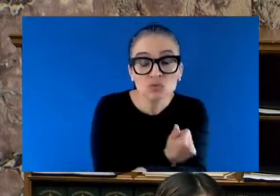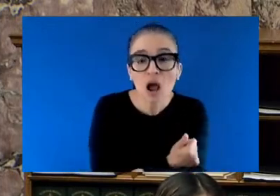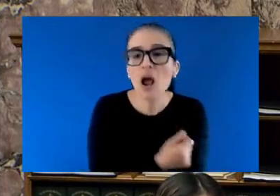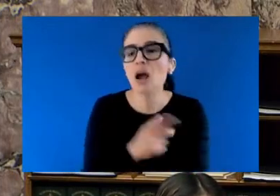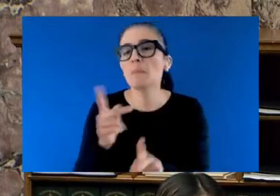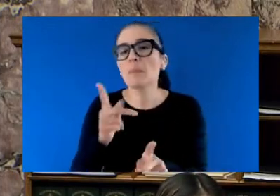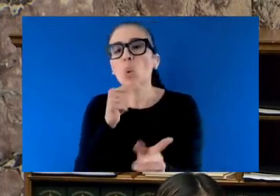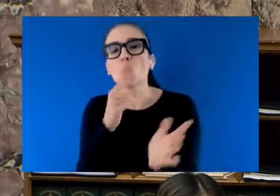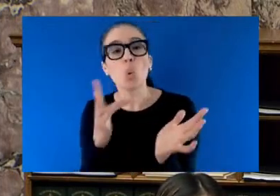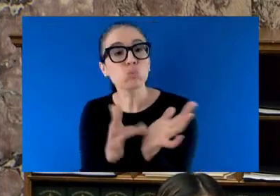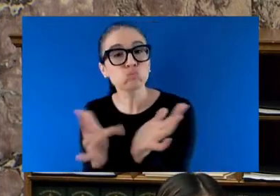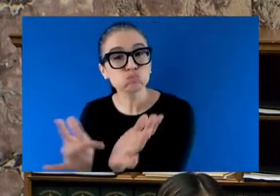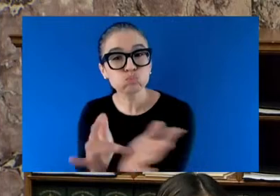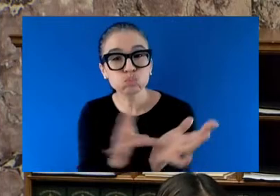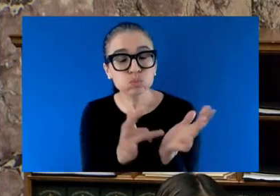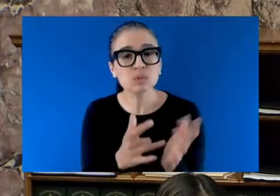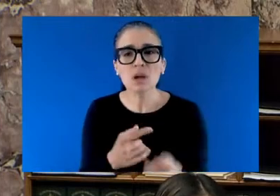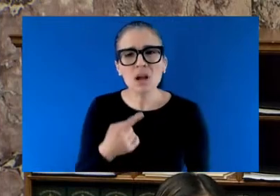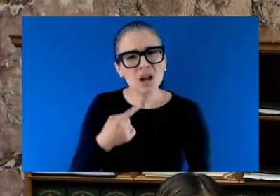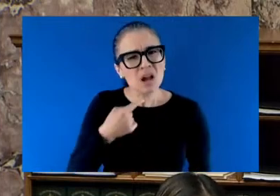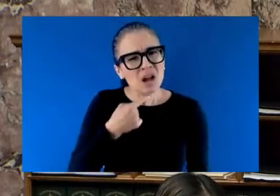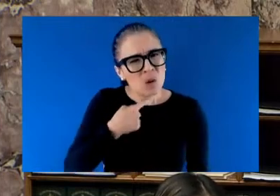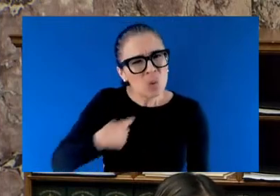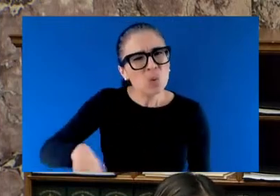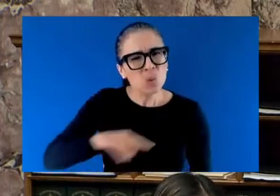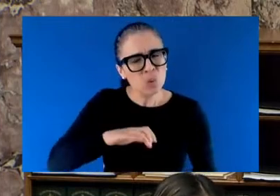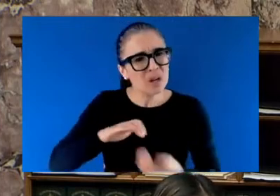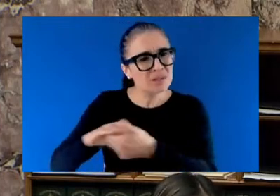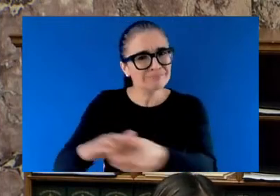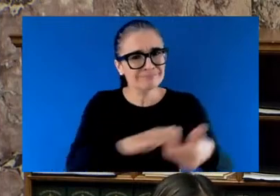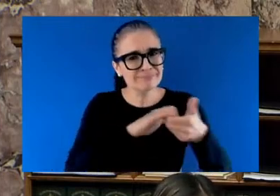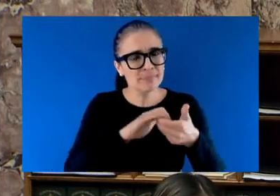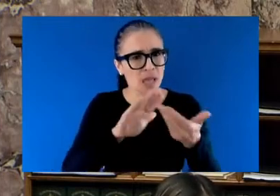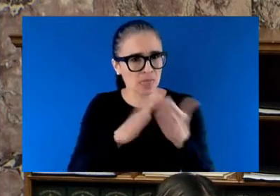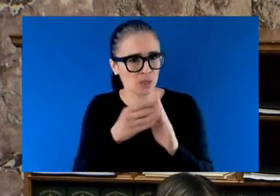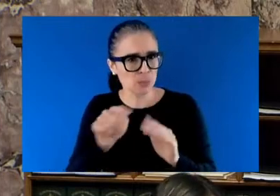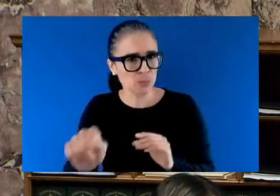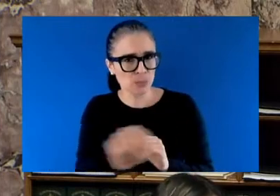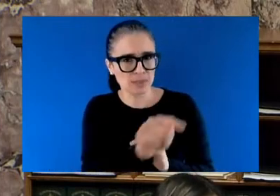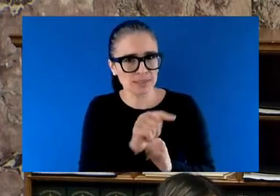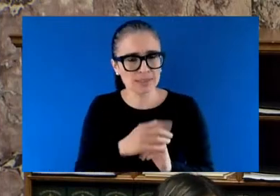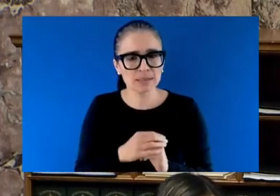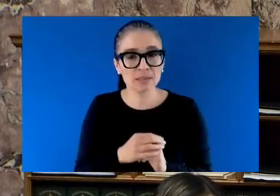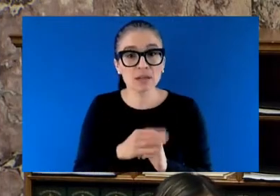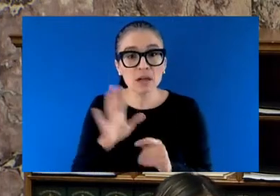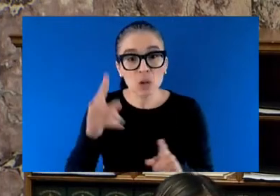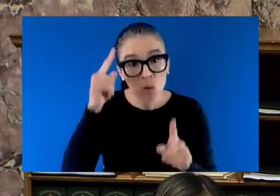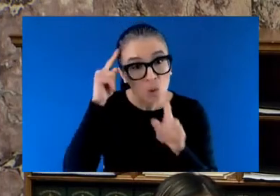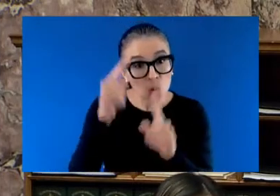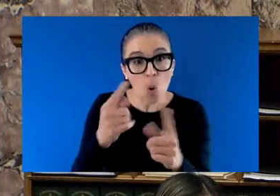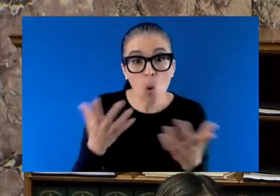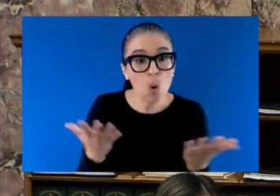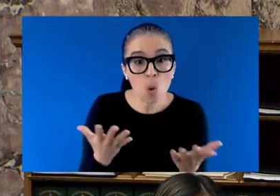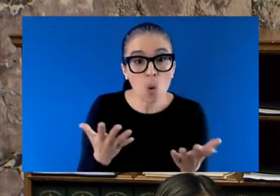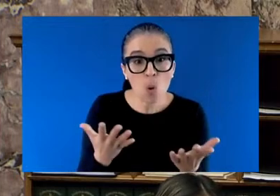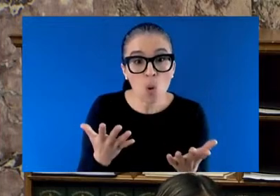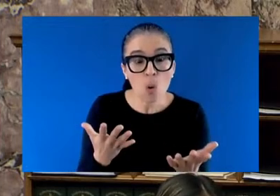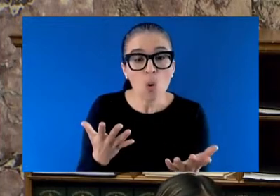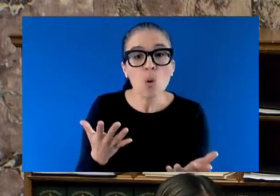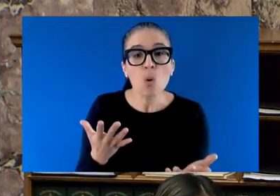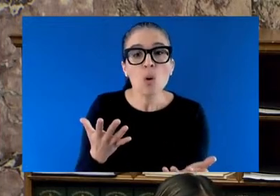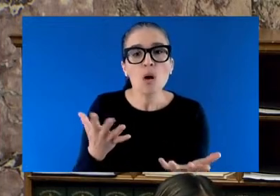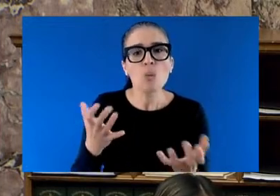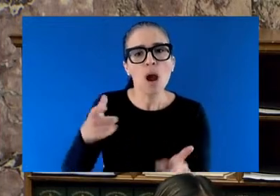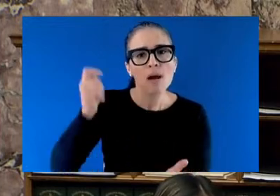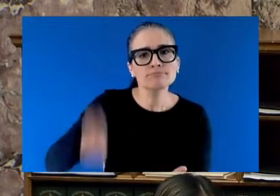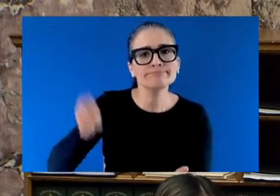why we're seeking an injunction so that we can regulate where drug use takes place, Honourable Speaker, because we can